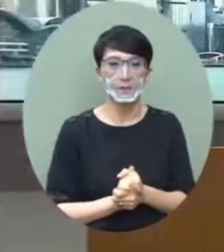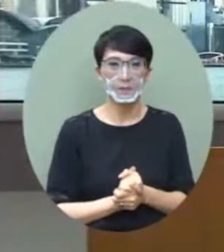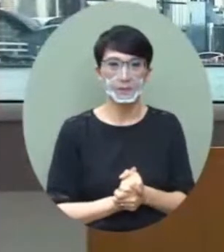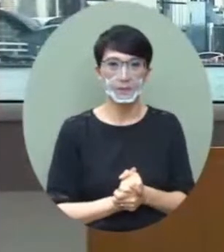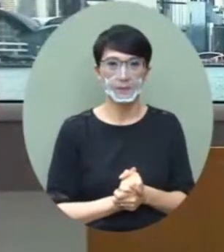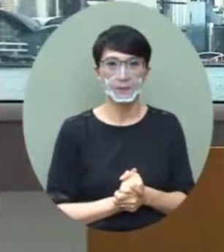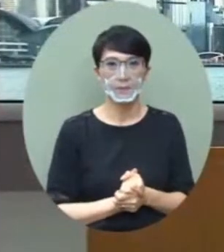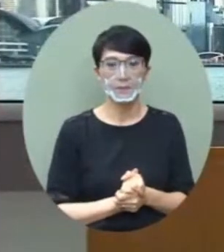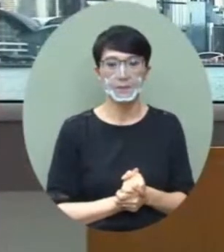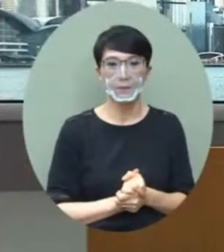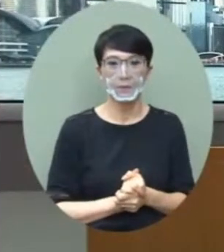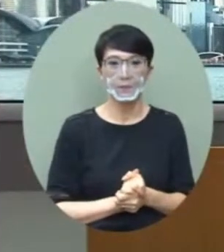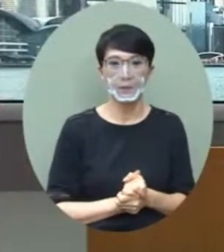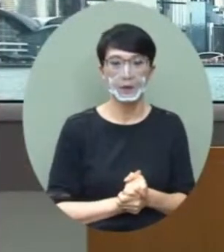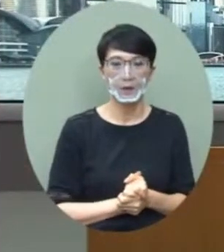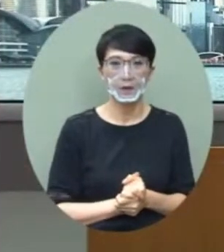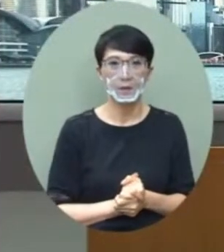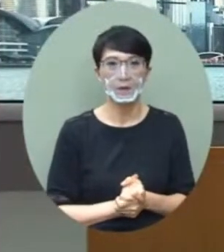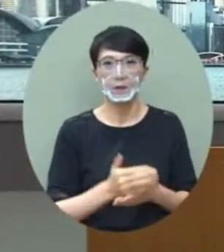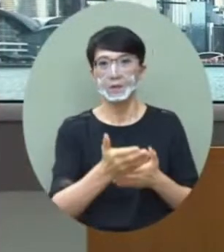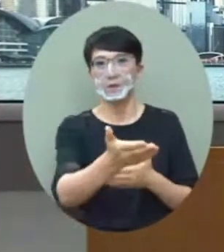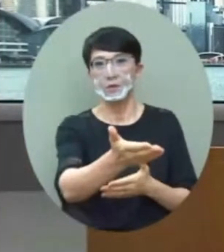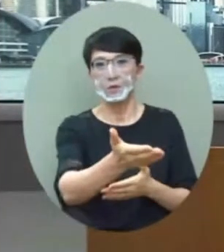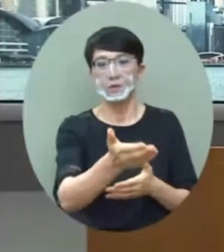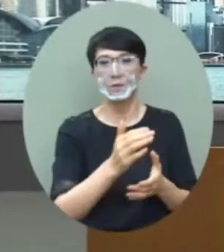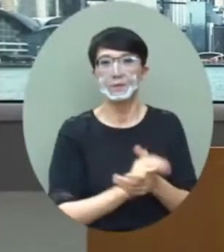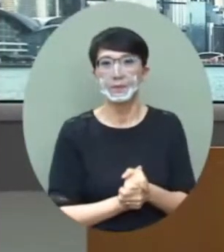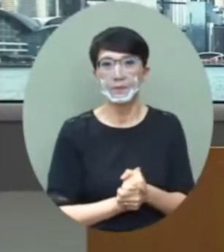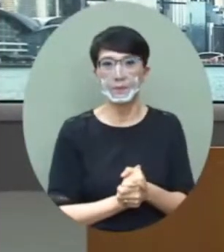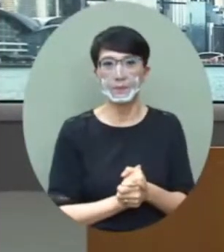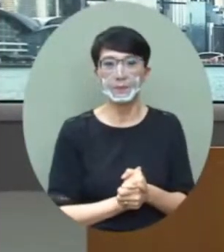facilities for proper treatment. Next question, please.